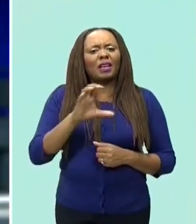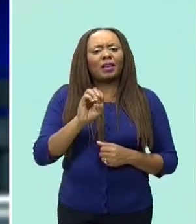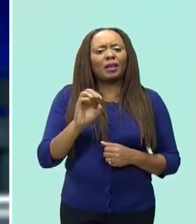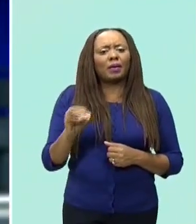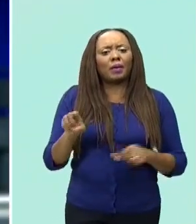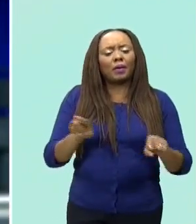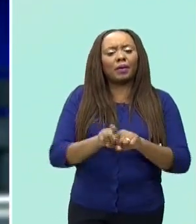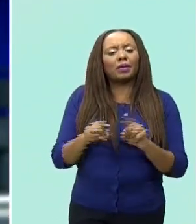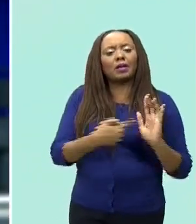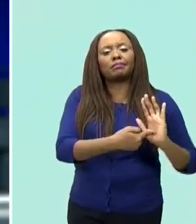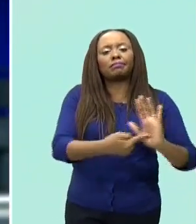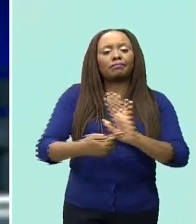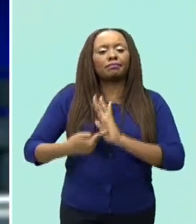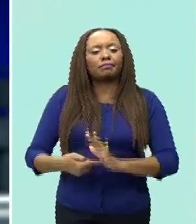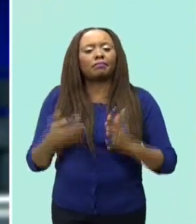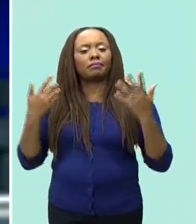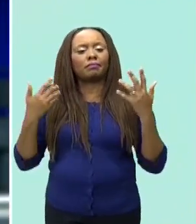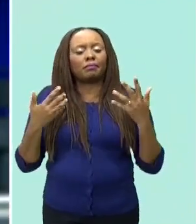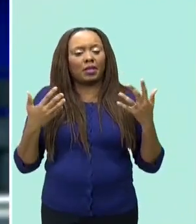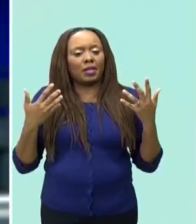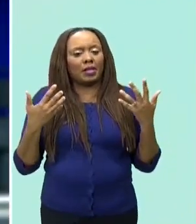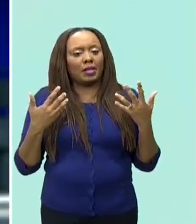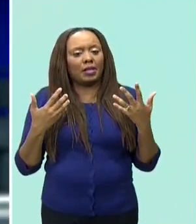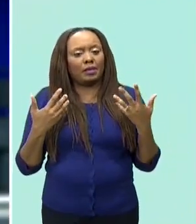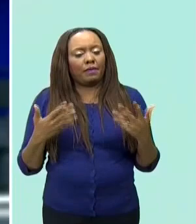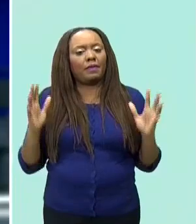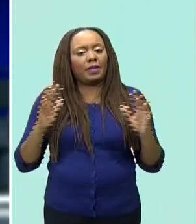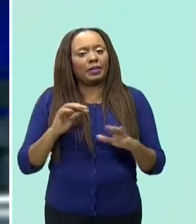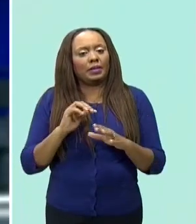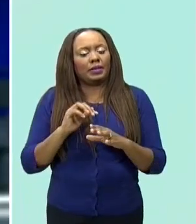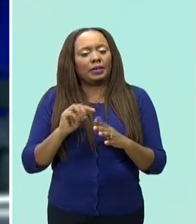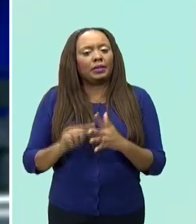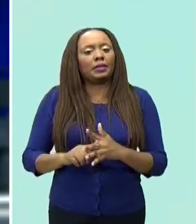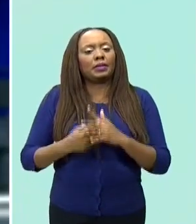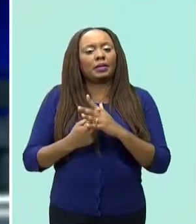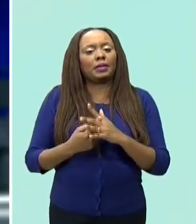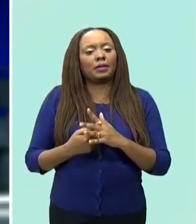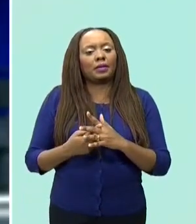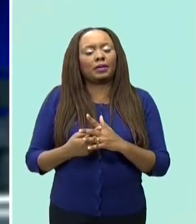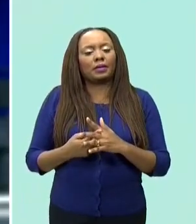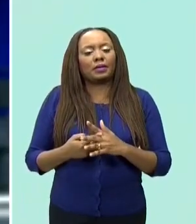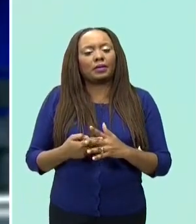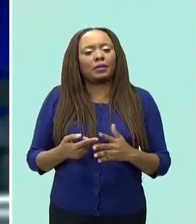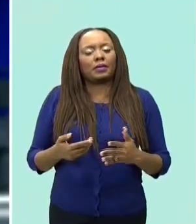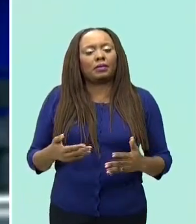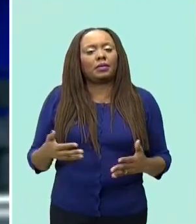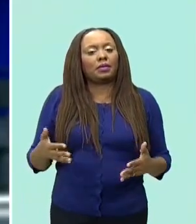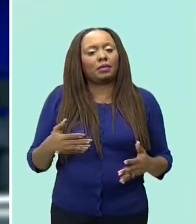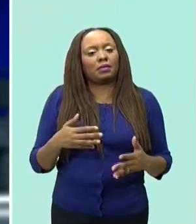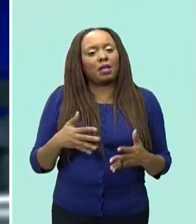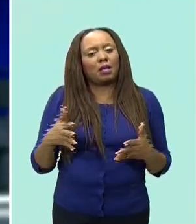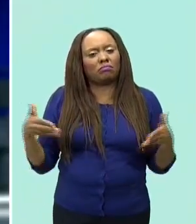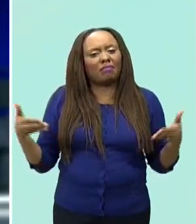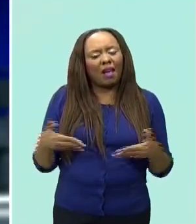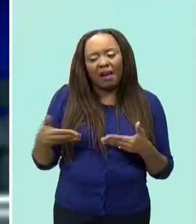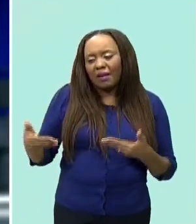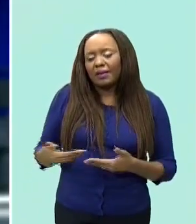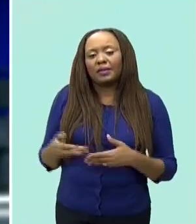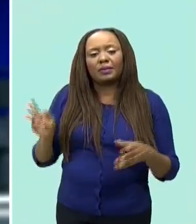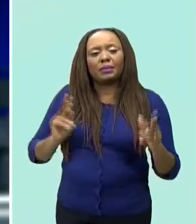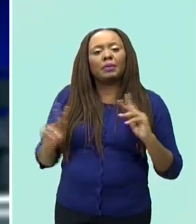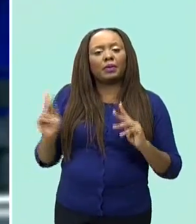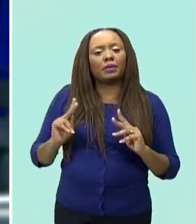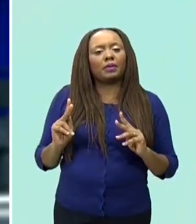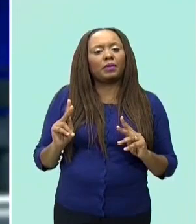has also revealed that they've already started the recruitment phase for the finished mega store by getting senior management officials in place